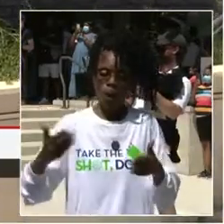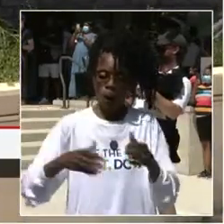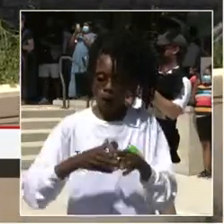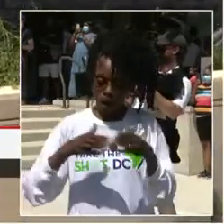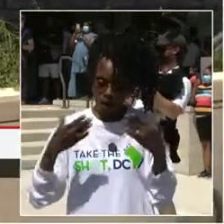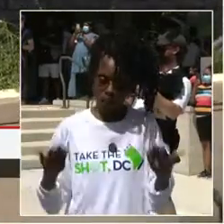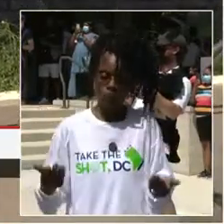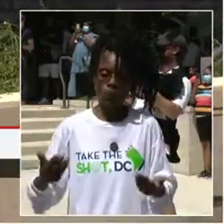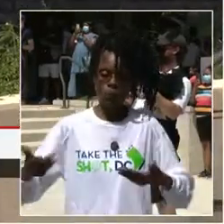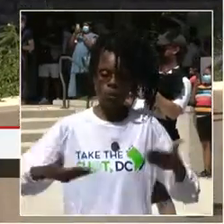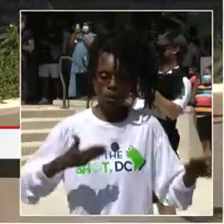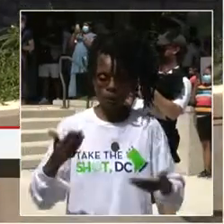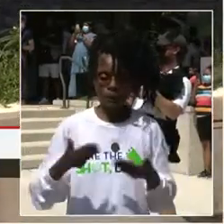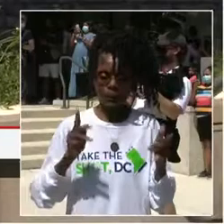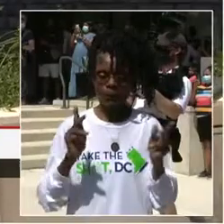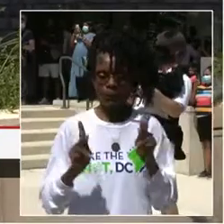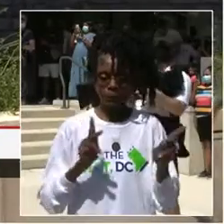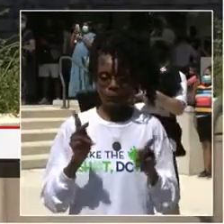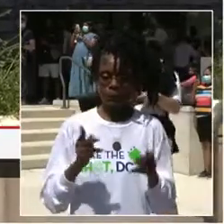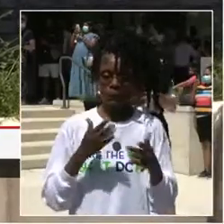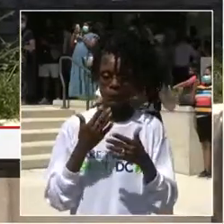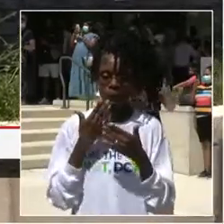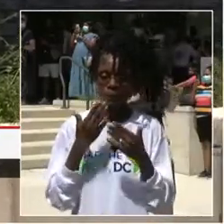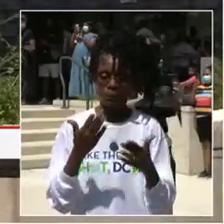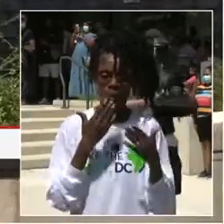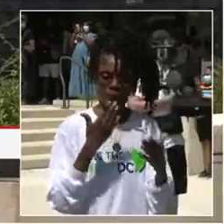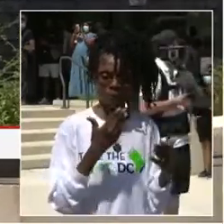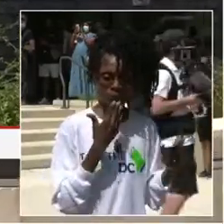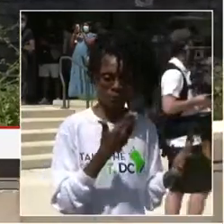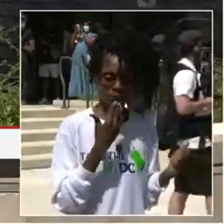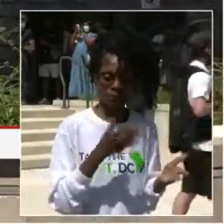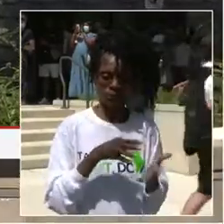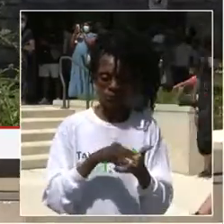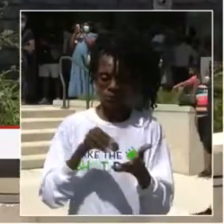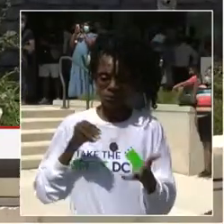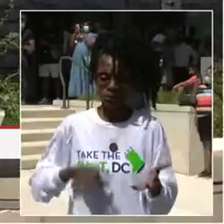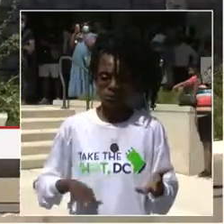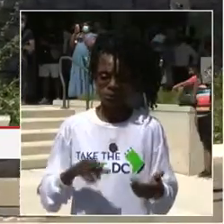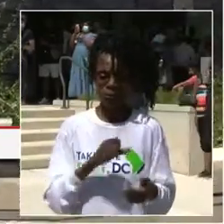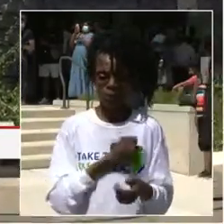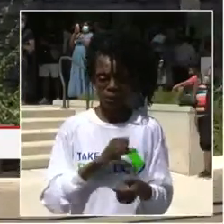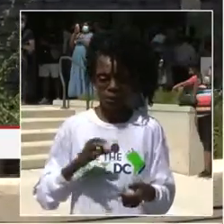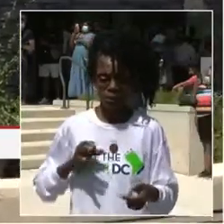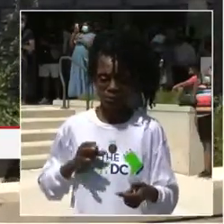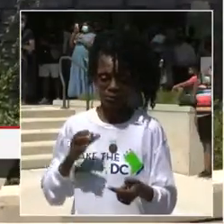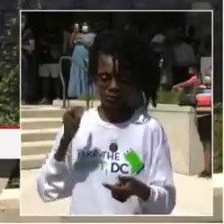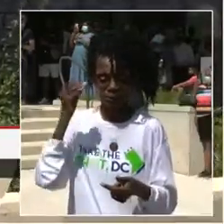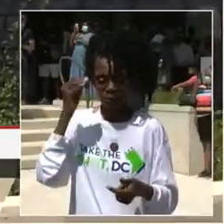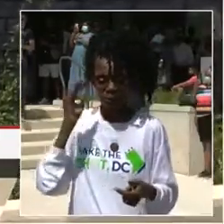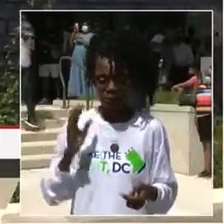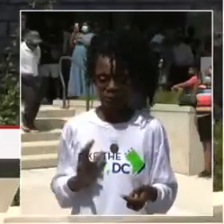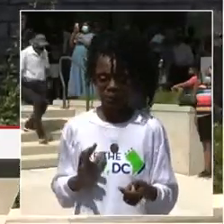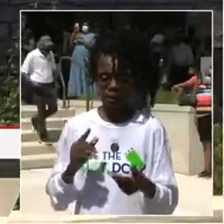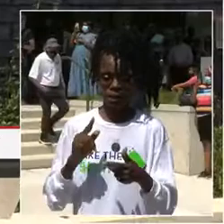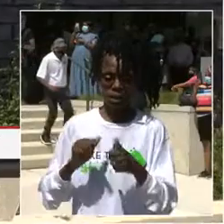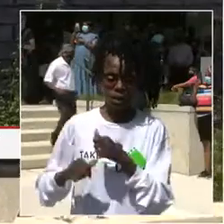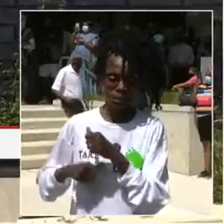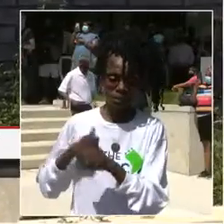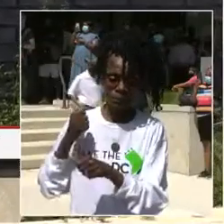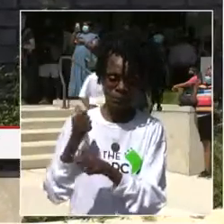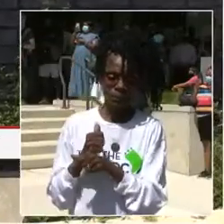want to thank all of you, students, staff, teachers, alum,